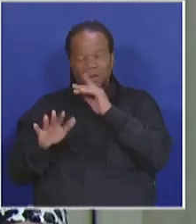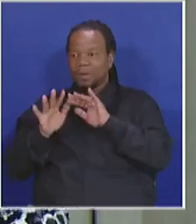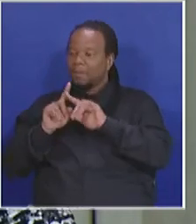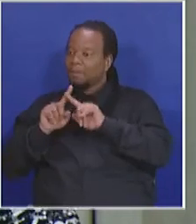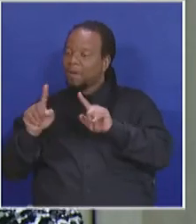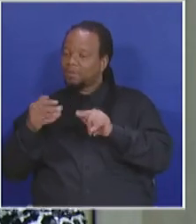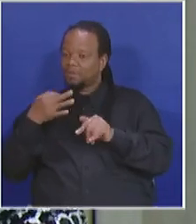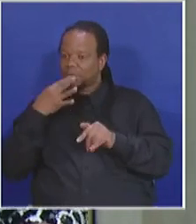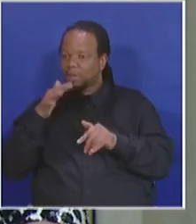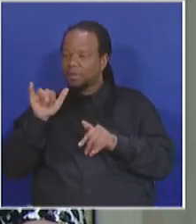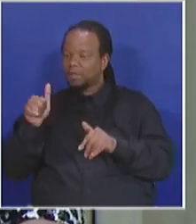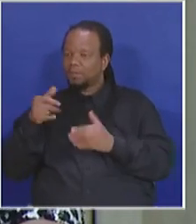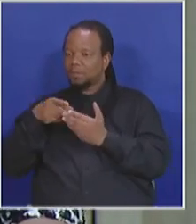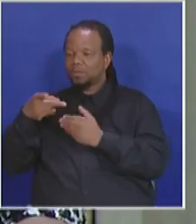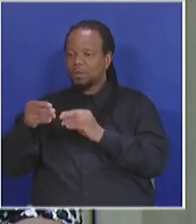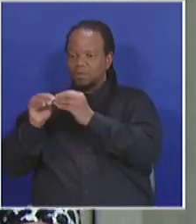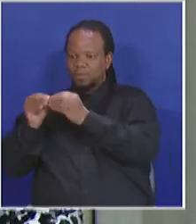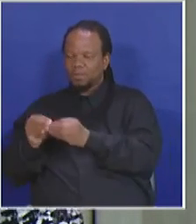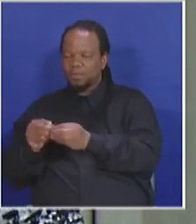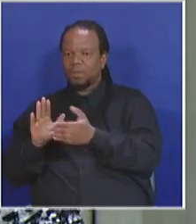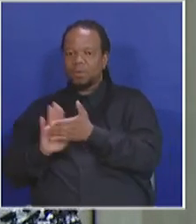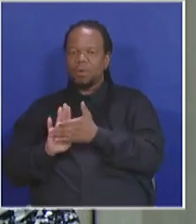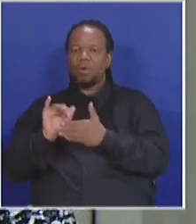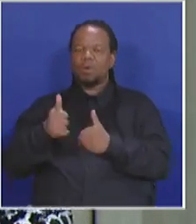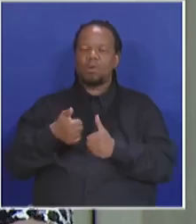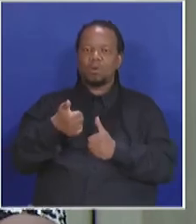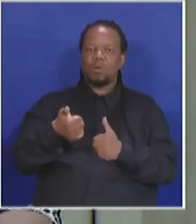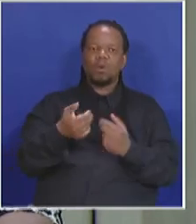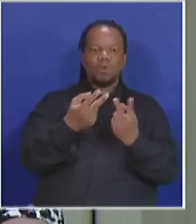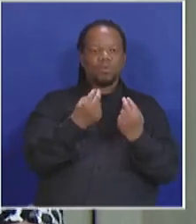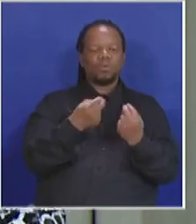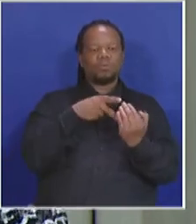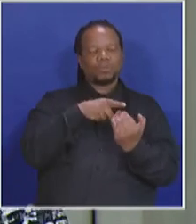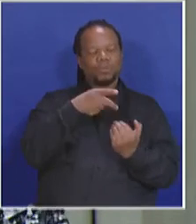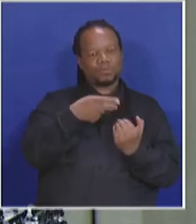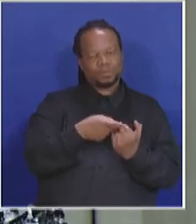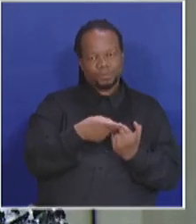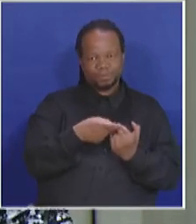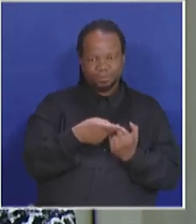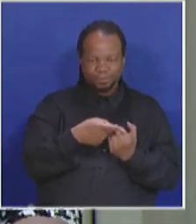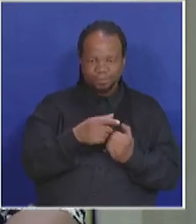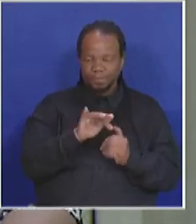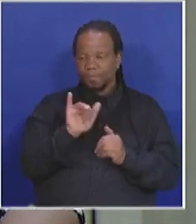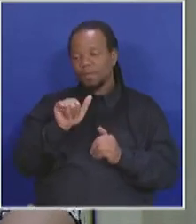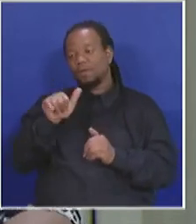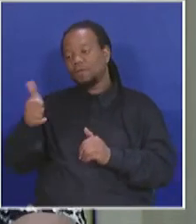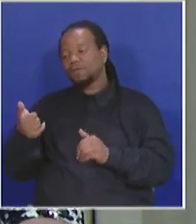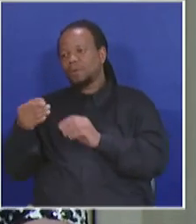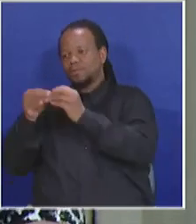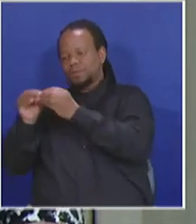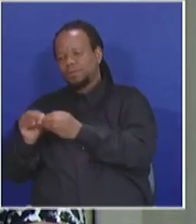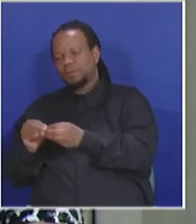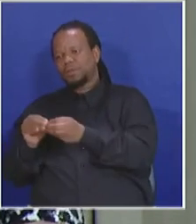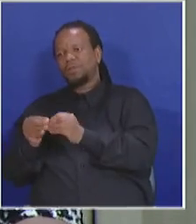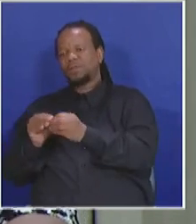for maintenance and refurbishment and which ones are new. And those that are for maintenance and refurbishment, we can